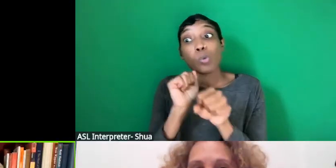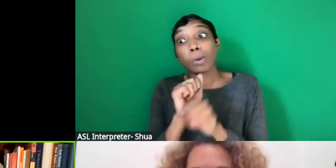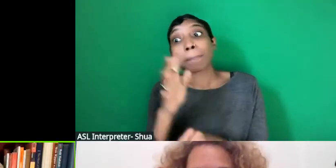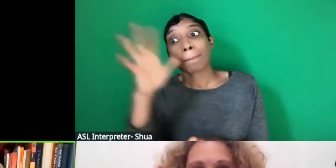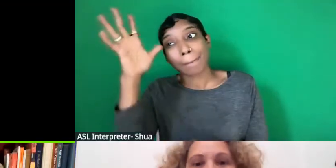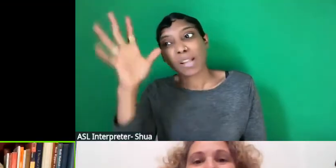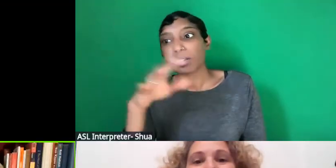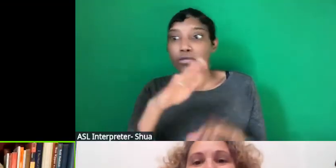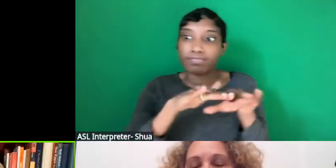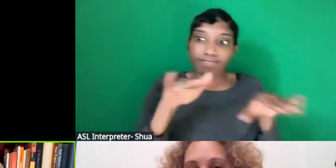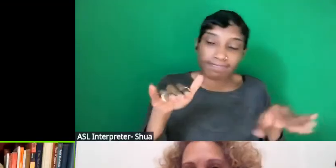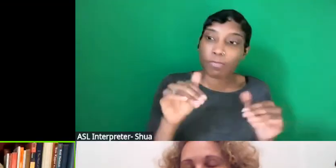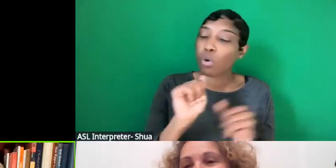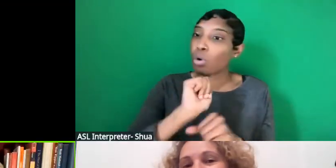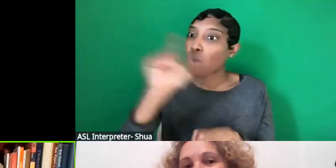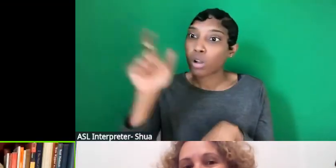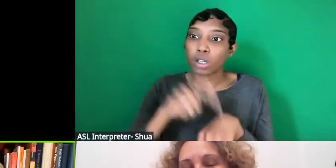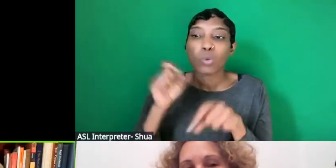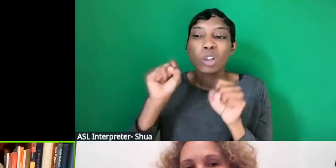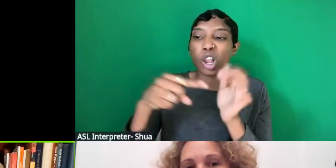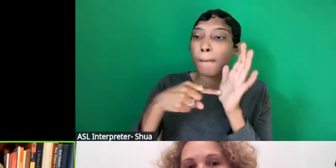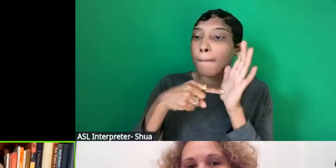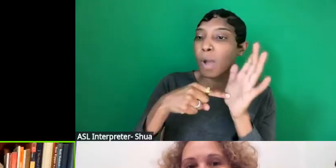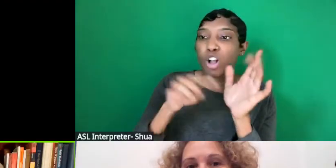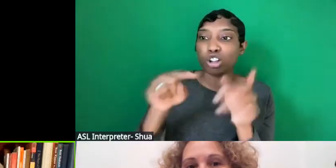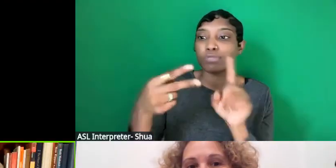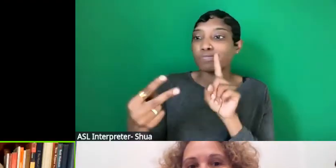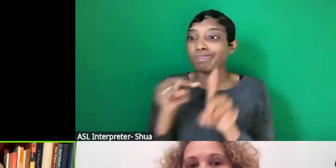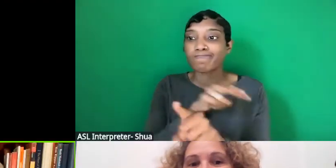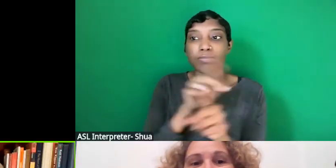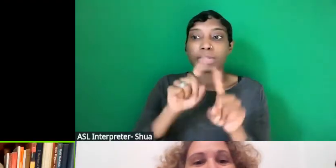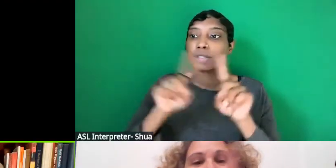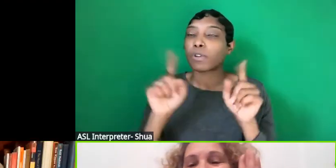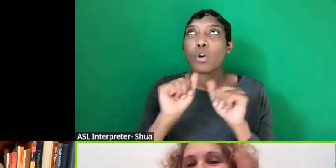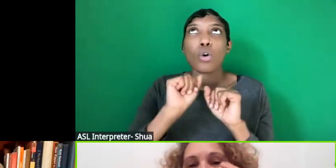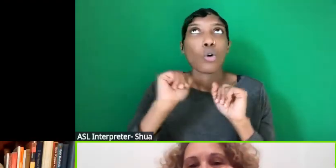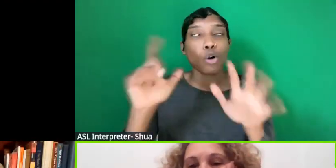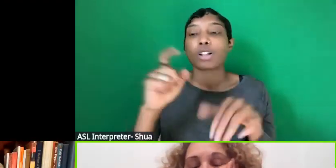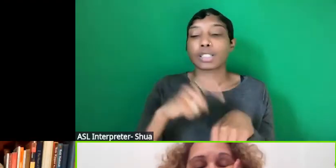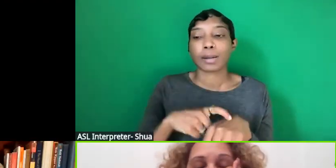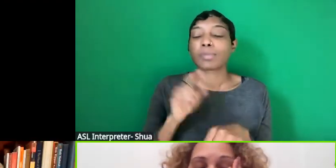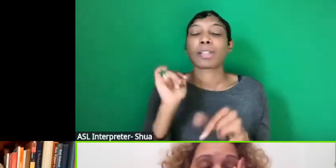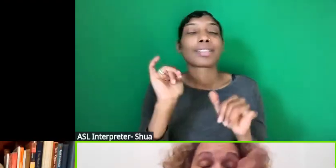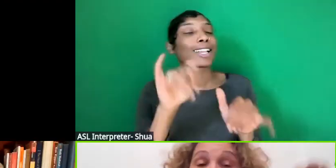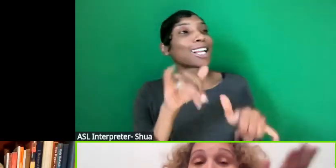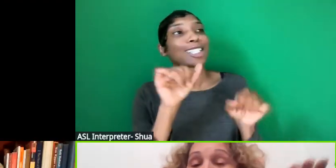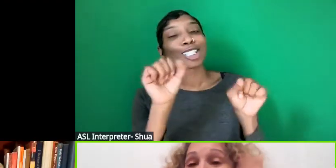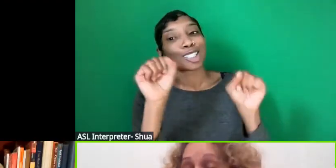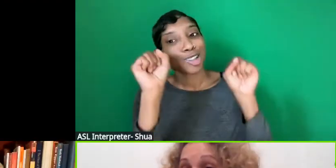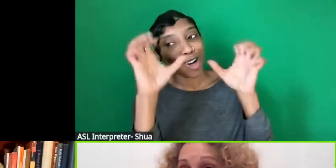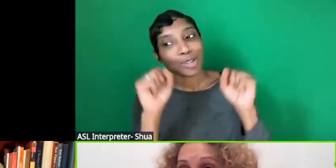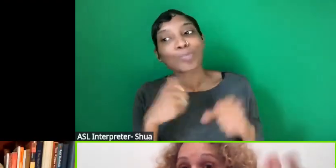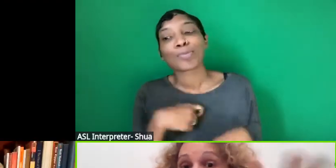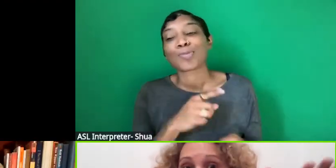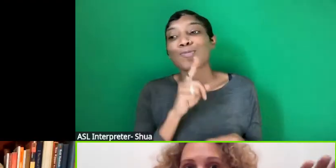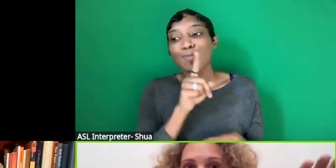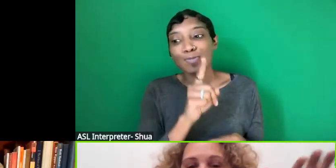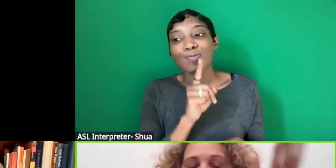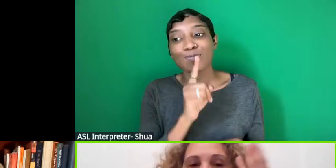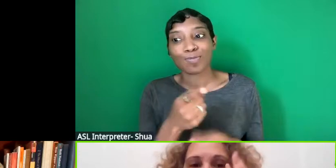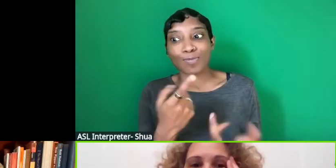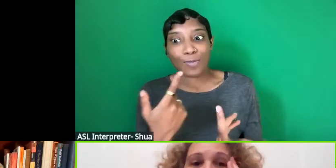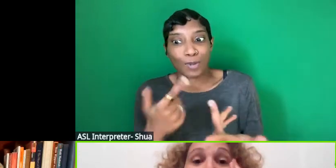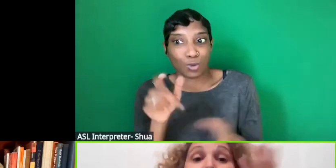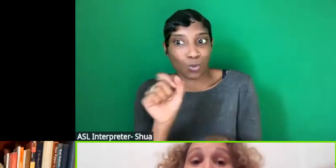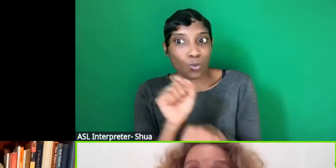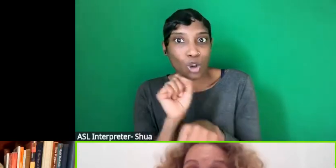time. So we can model all of this for our children as well. That is, I'm so glad that works into your